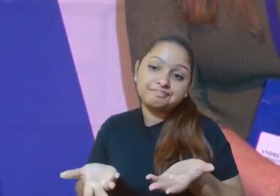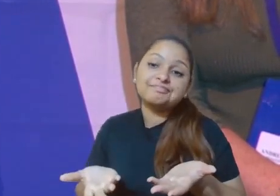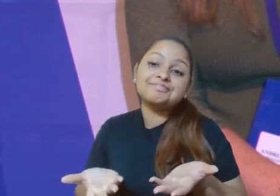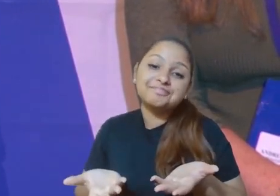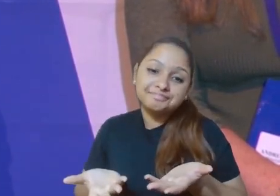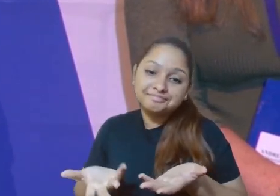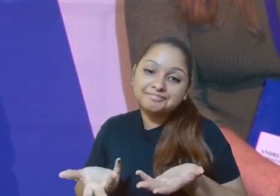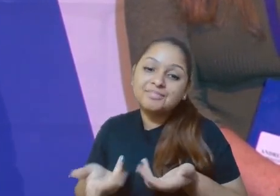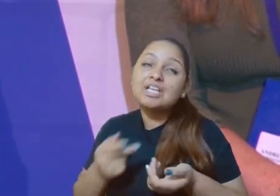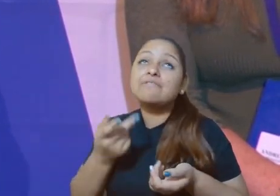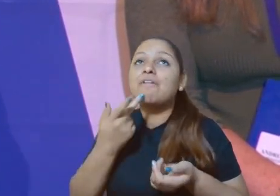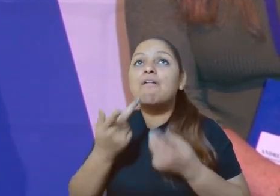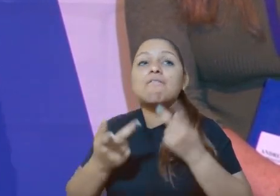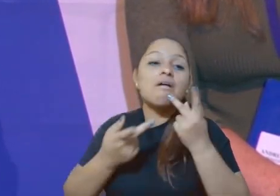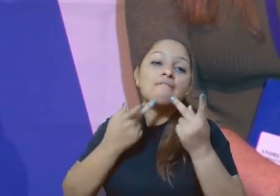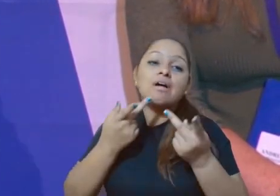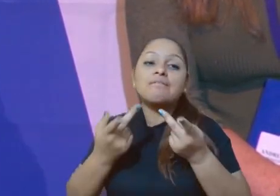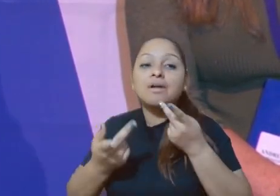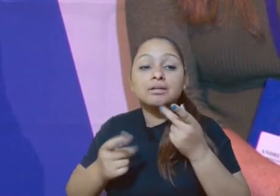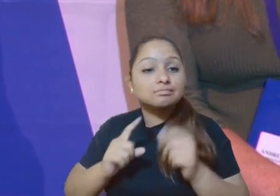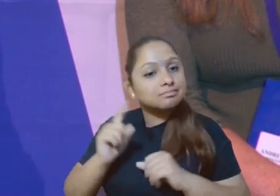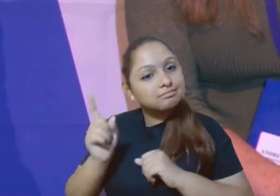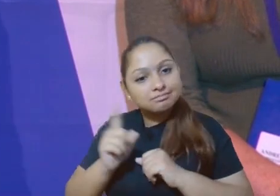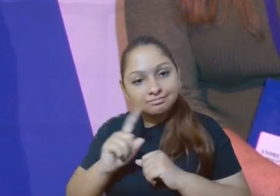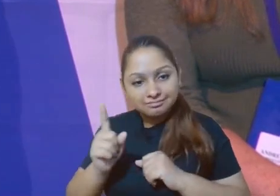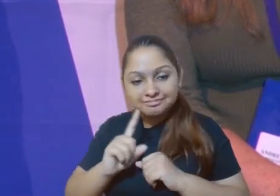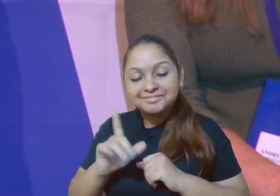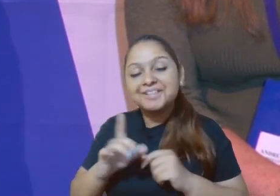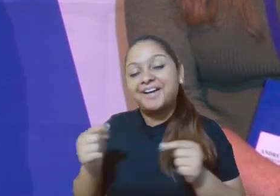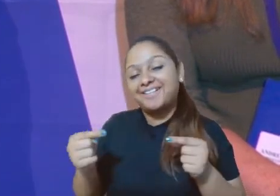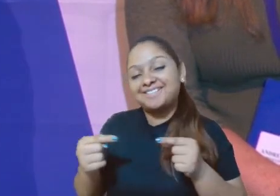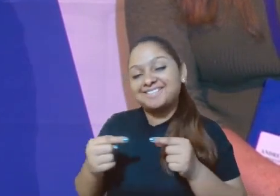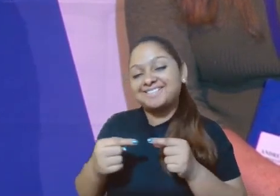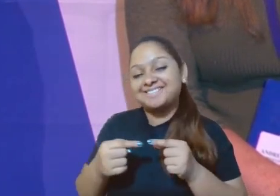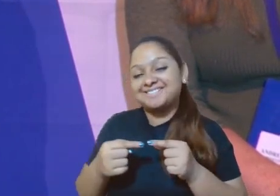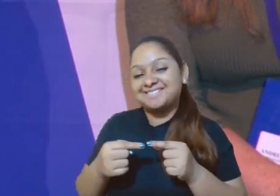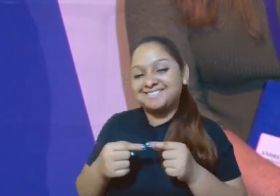what we need to do, because, you know, we have to walk the talk